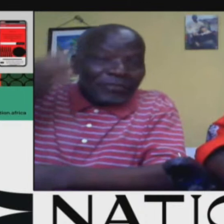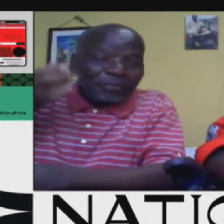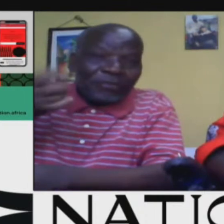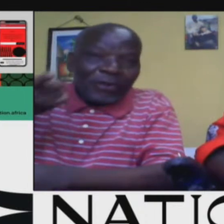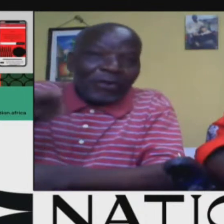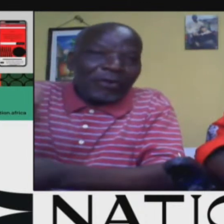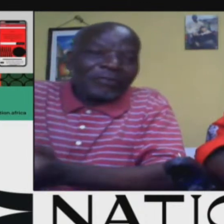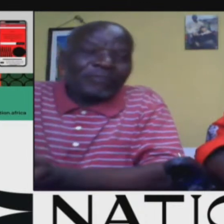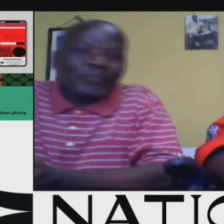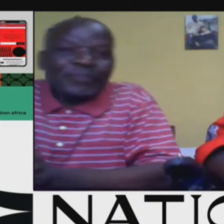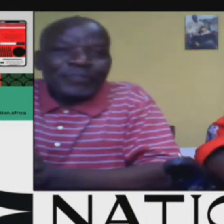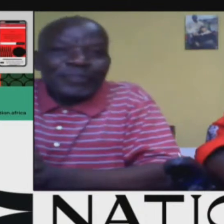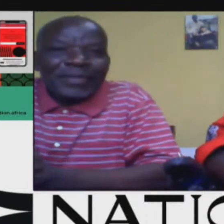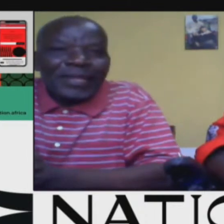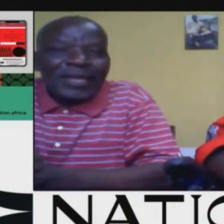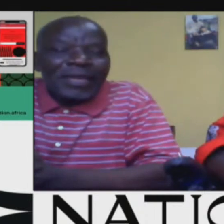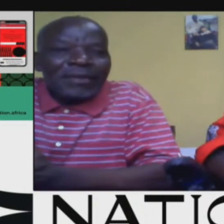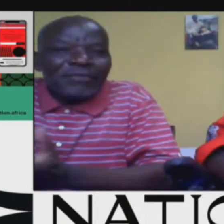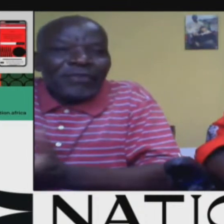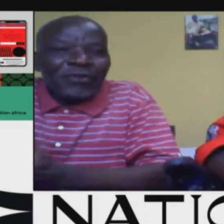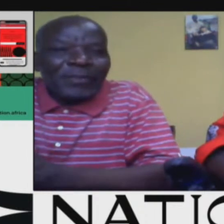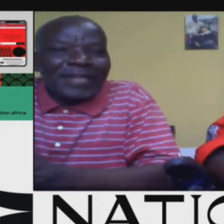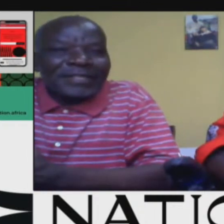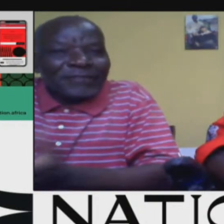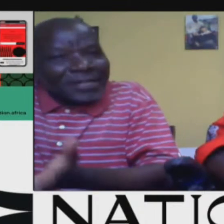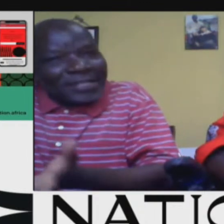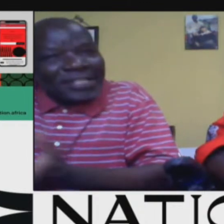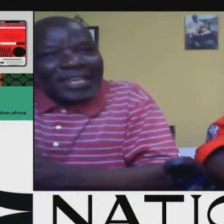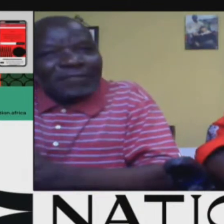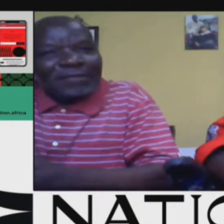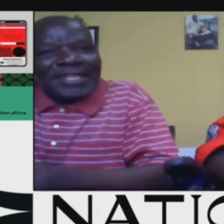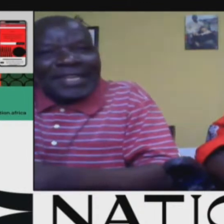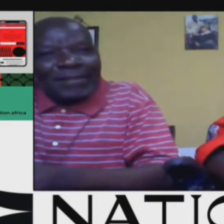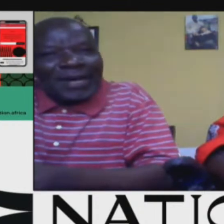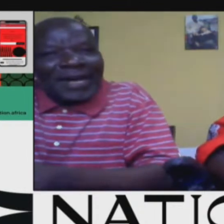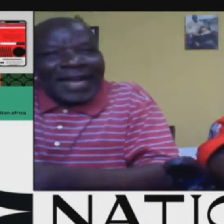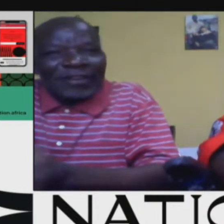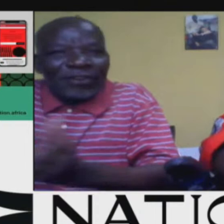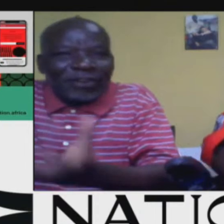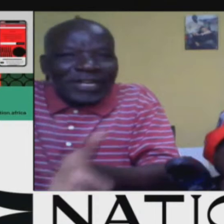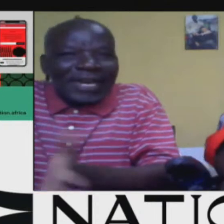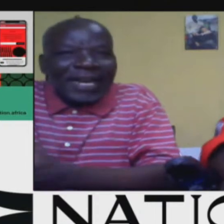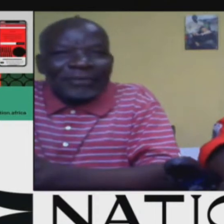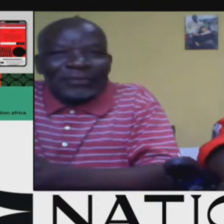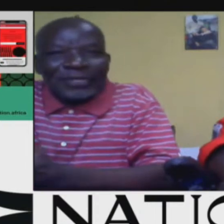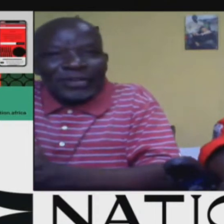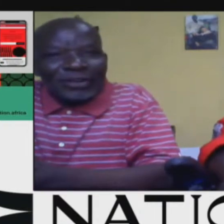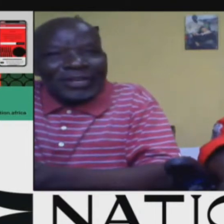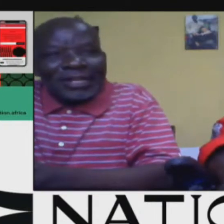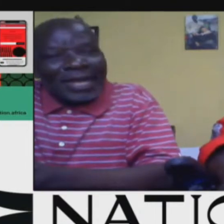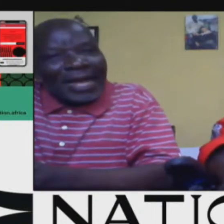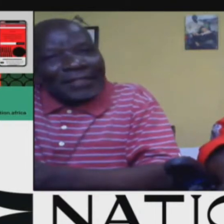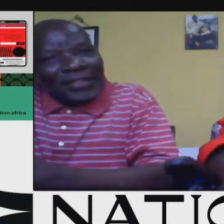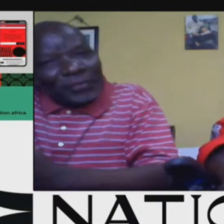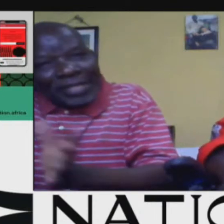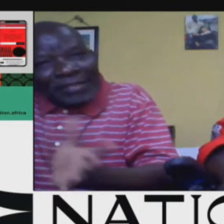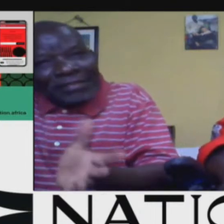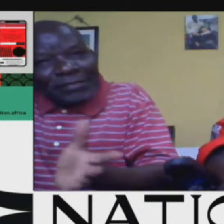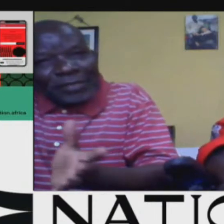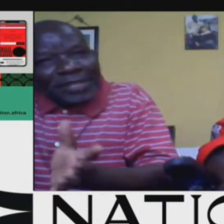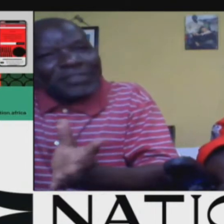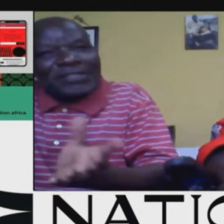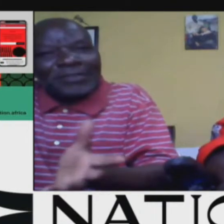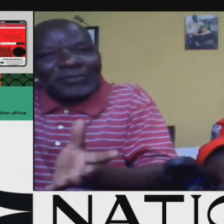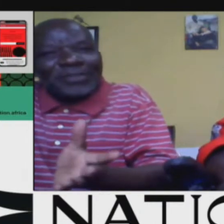So before we met, in fact, she gave me the number, I called her, we talked, and then we